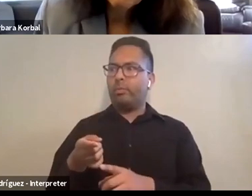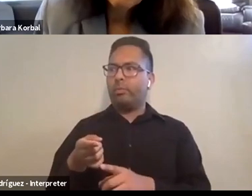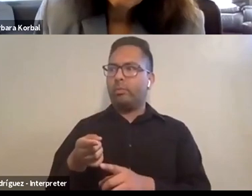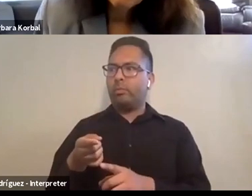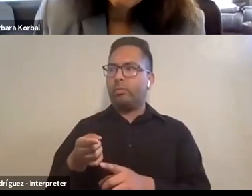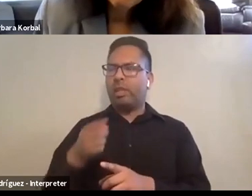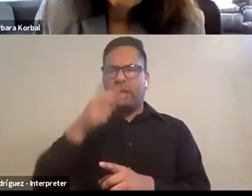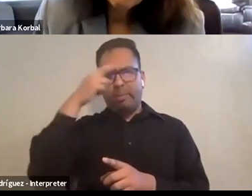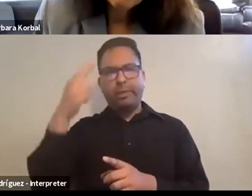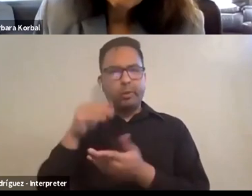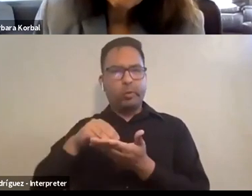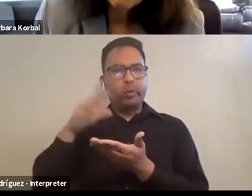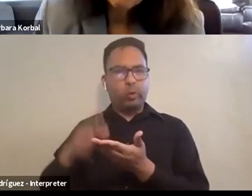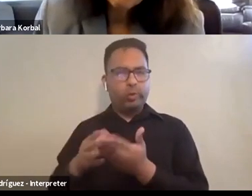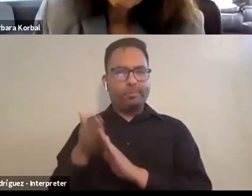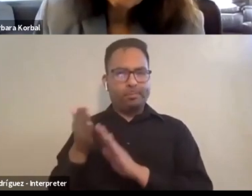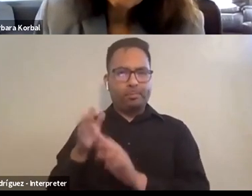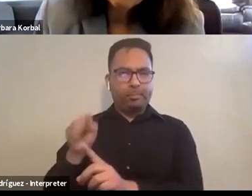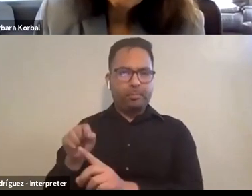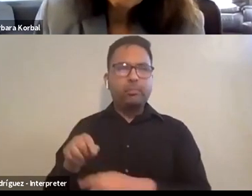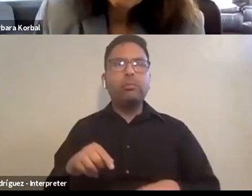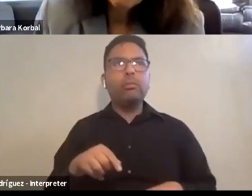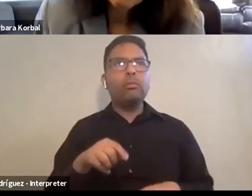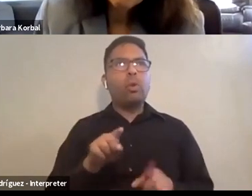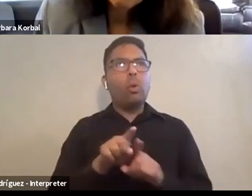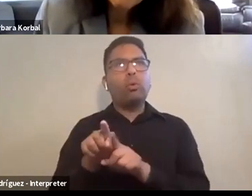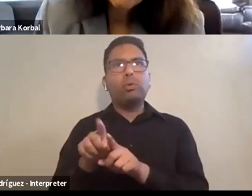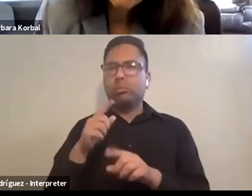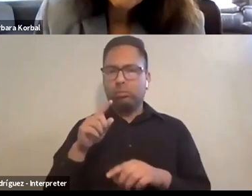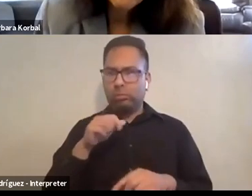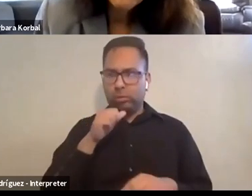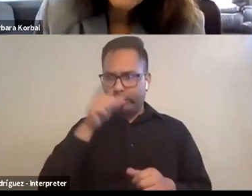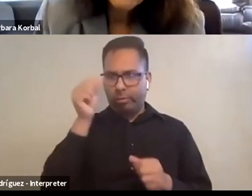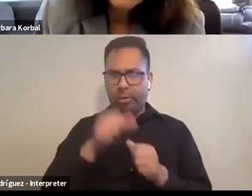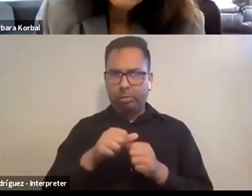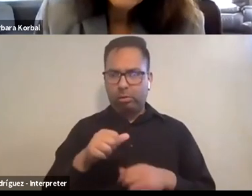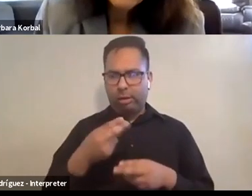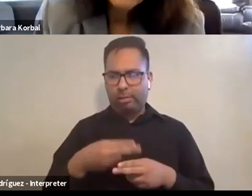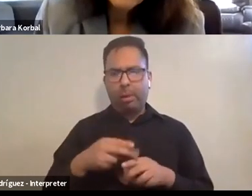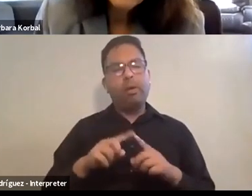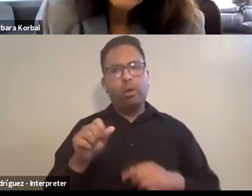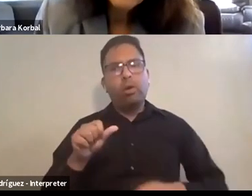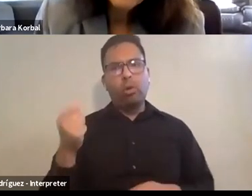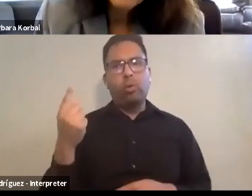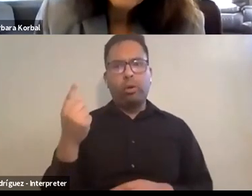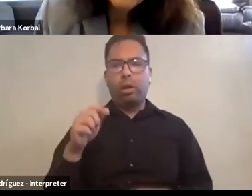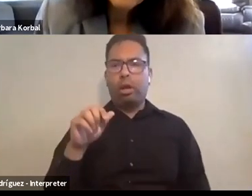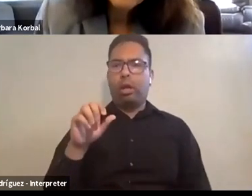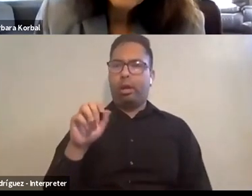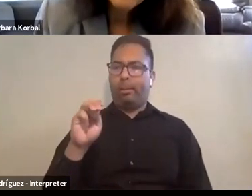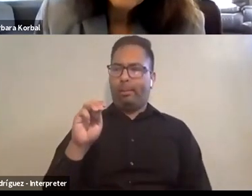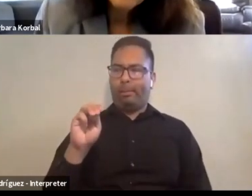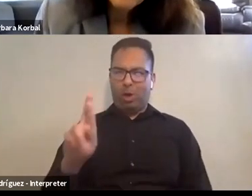a Mexican student. And also, I don't remember the name, but there is another one that Margaret told me about